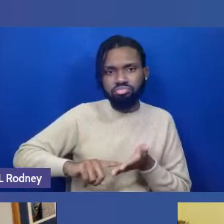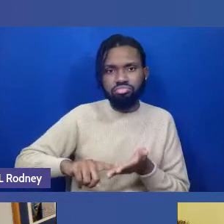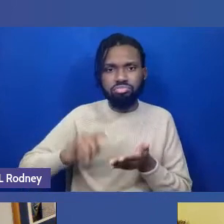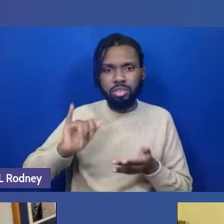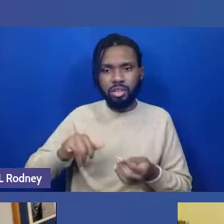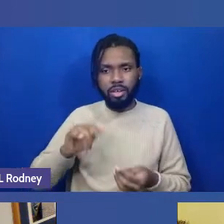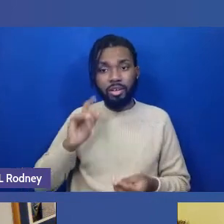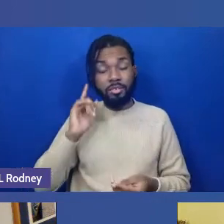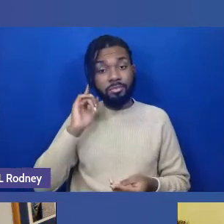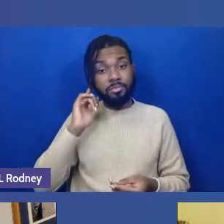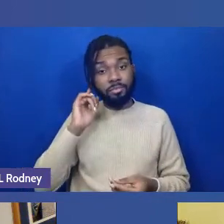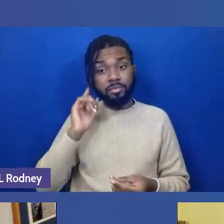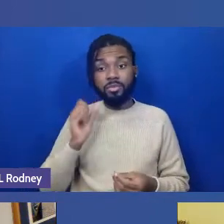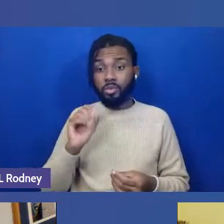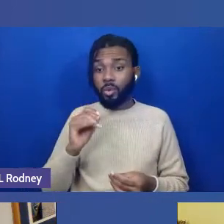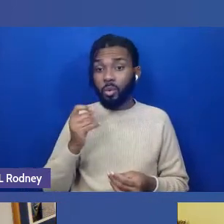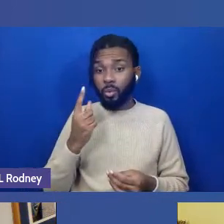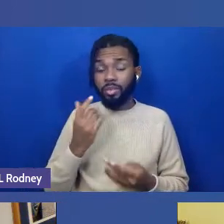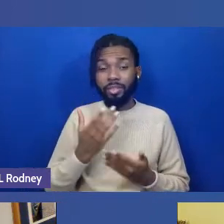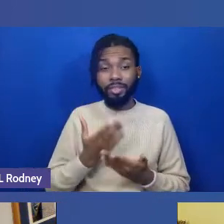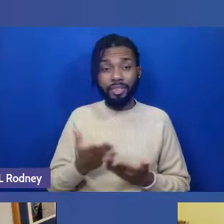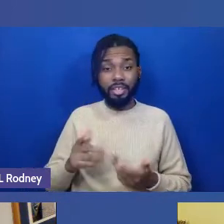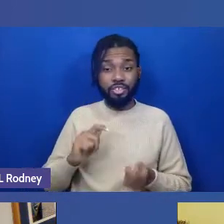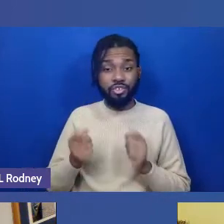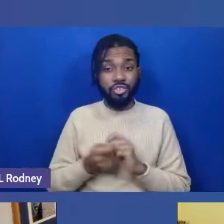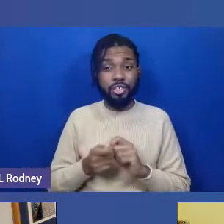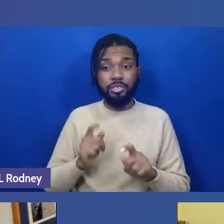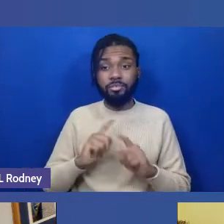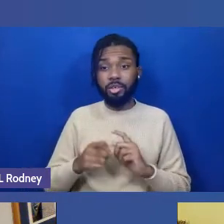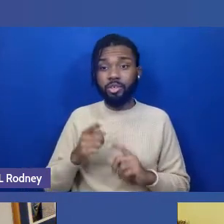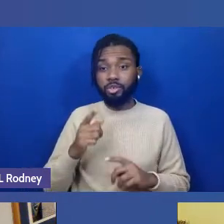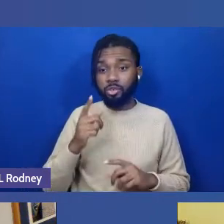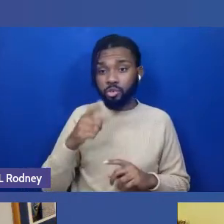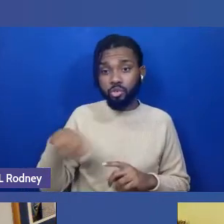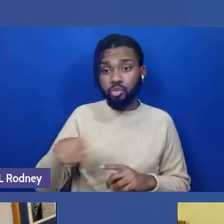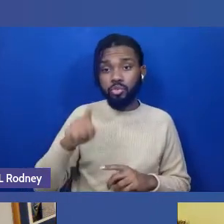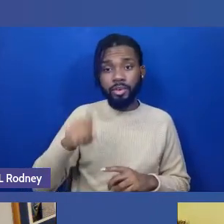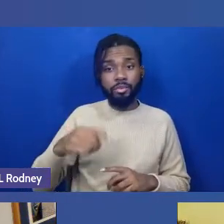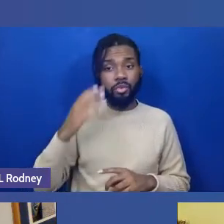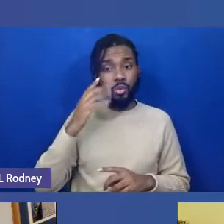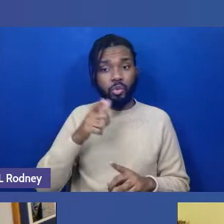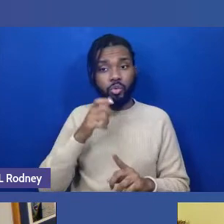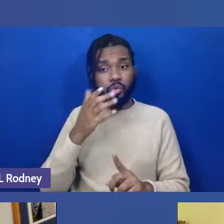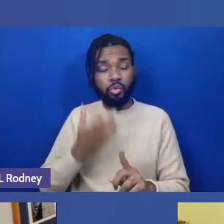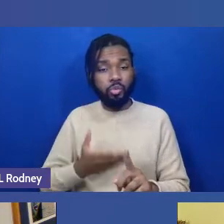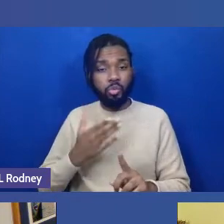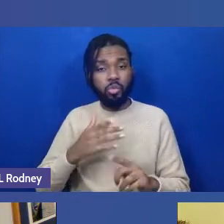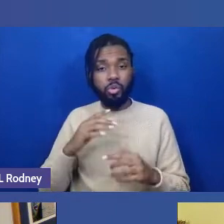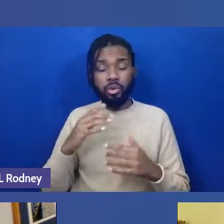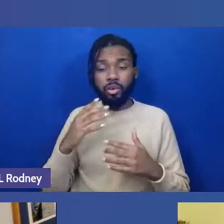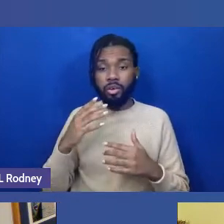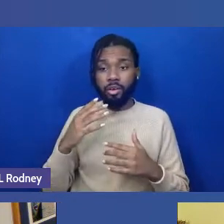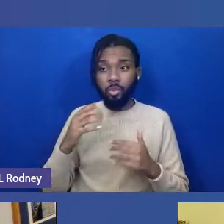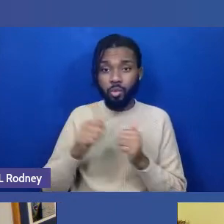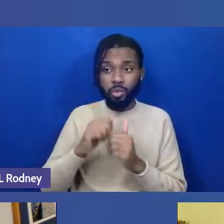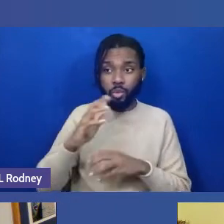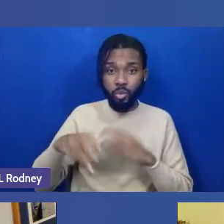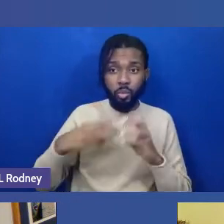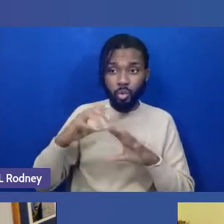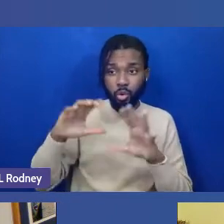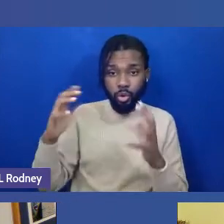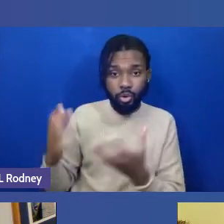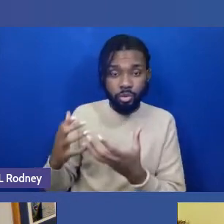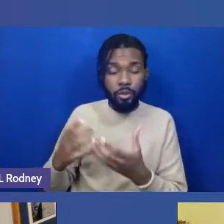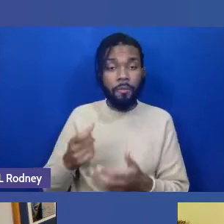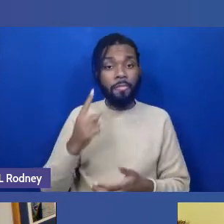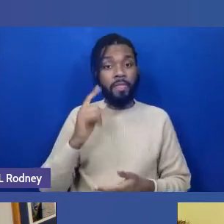things change, like things change, but you ultimately need to know who you are in relationship to the world around you. My solo show existed not